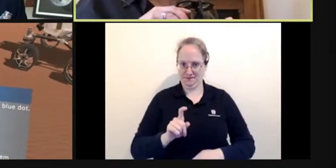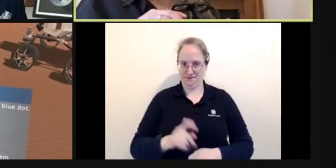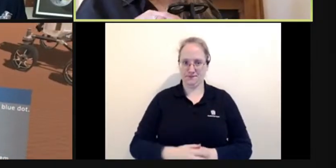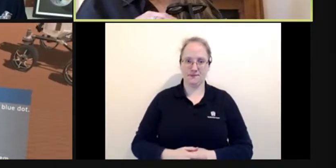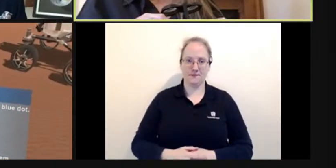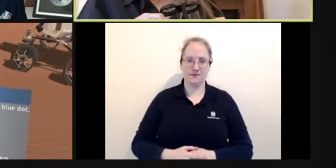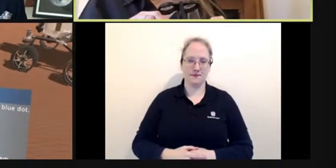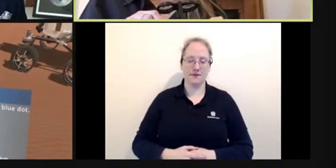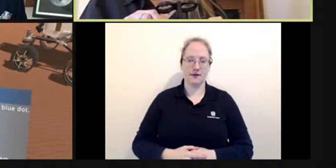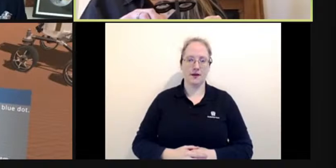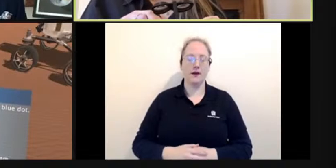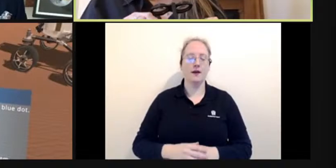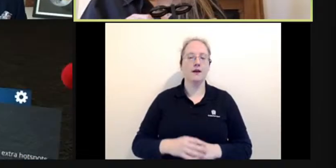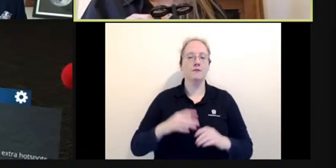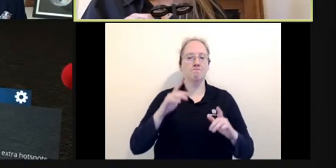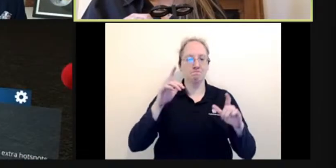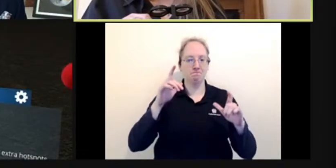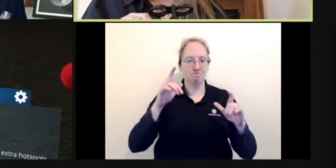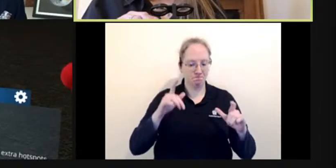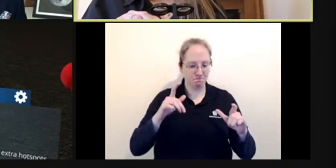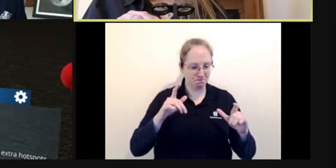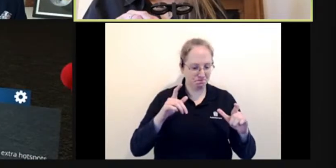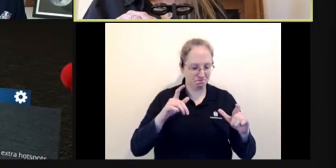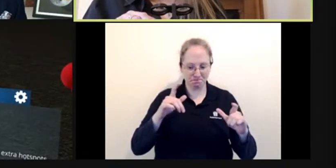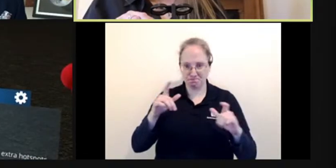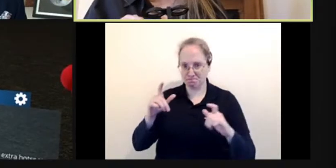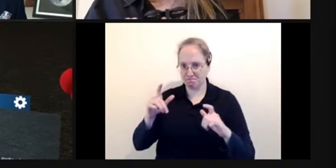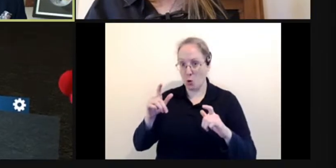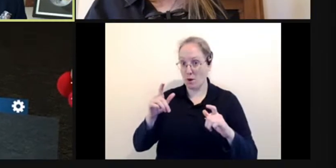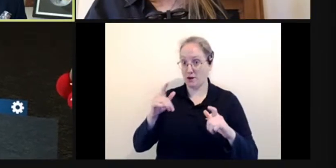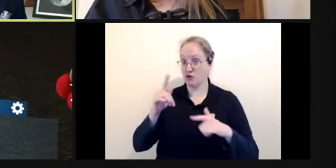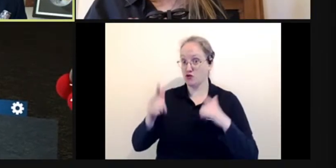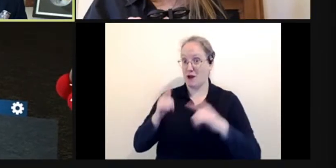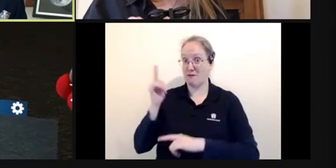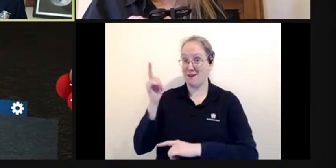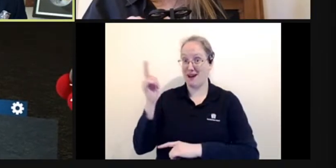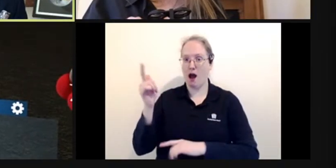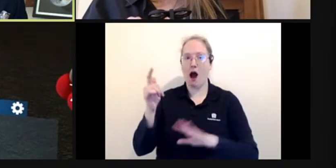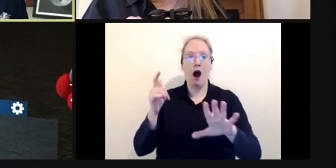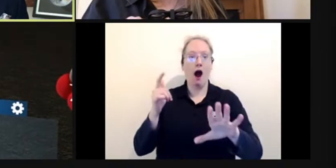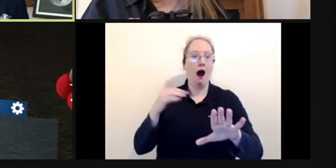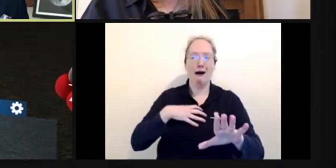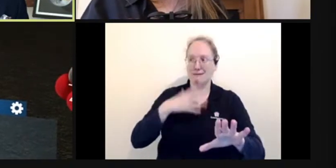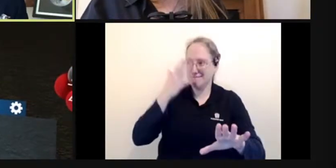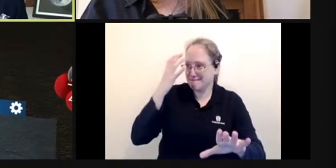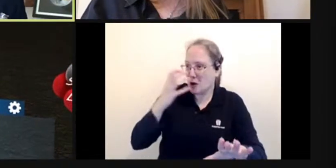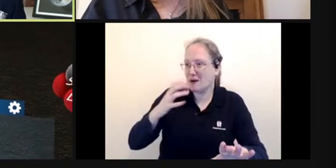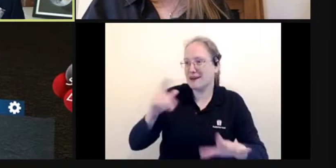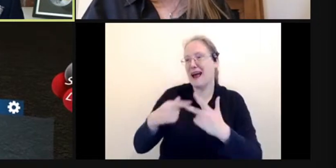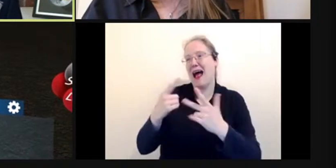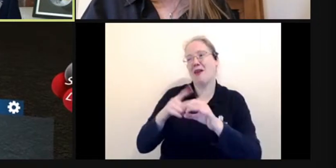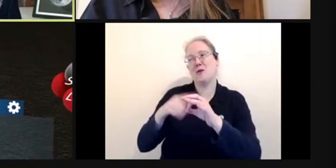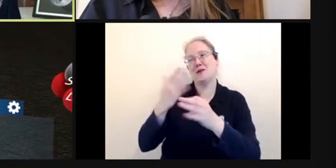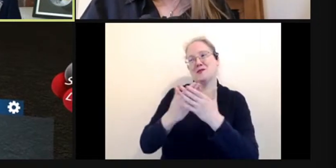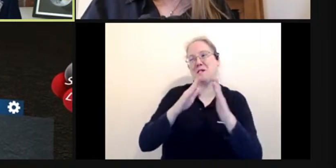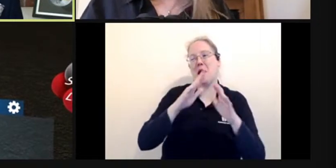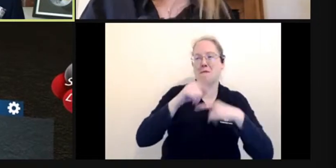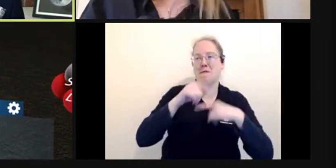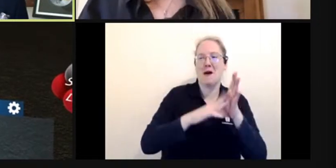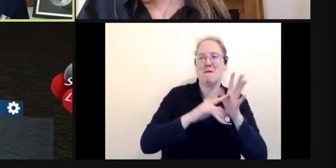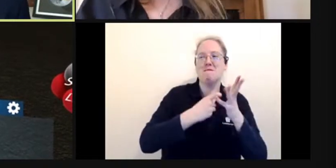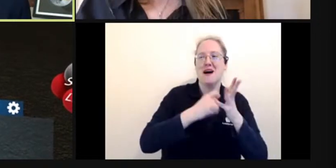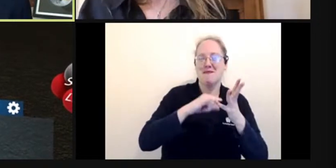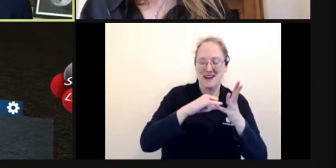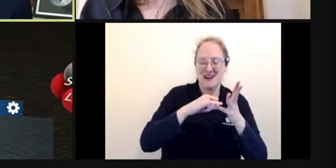now we're going to journey pretty far away from our home. Oh no, we've just had another question on Mars before we leave. I'm